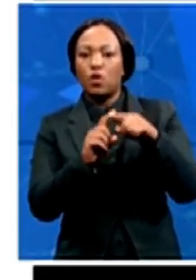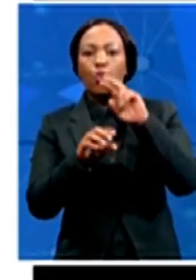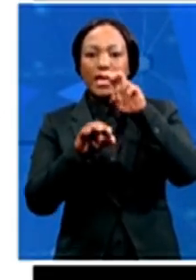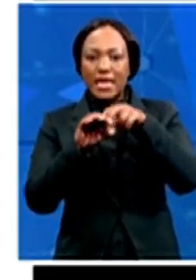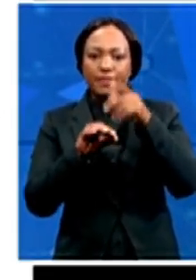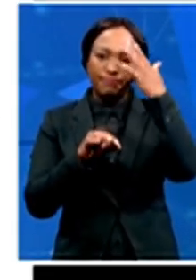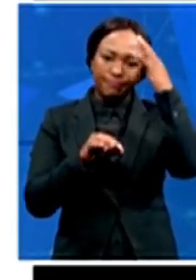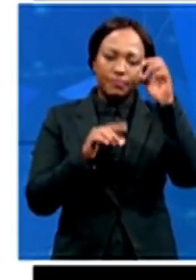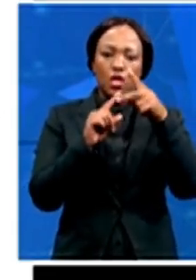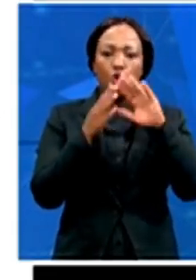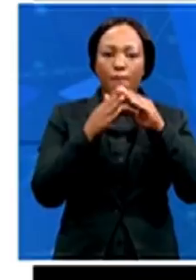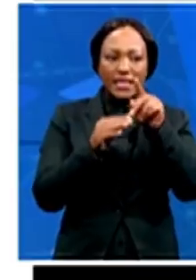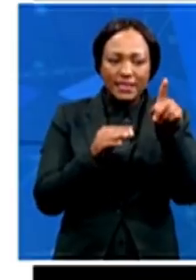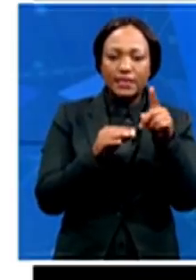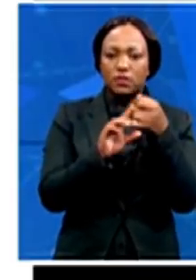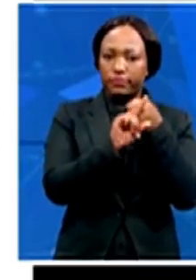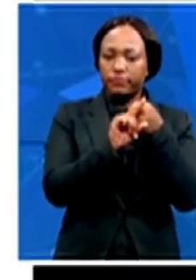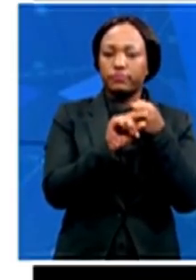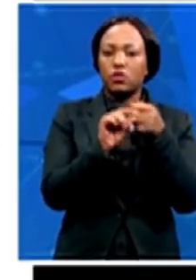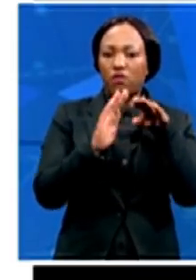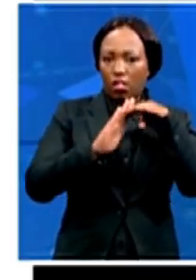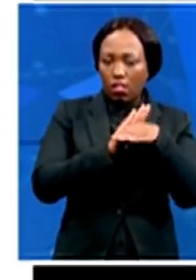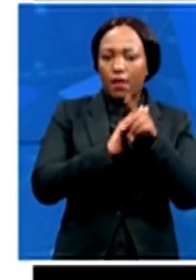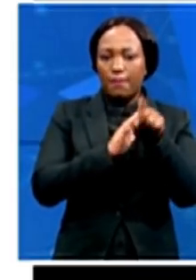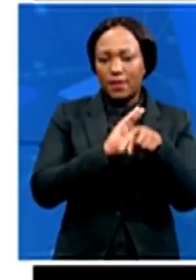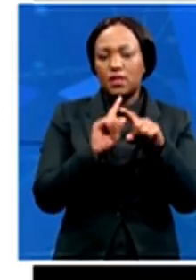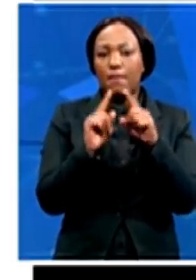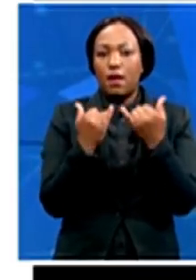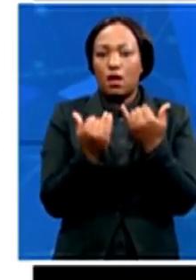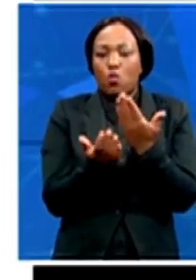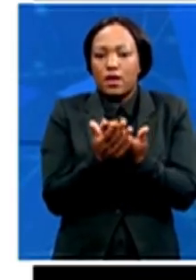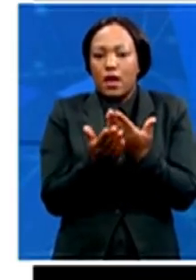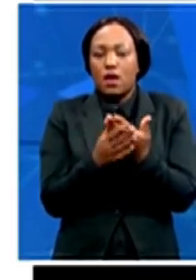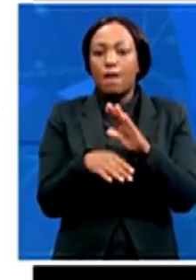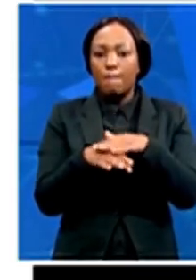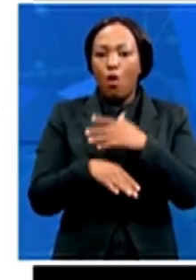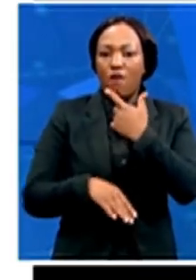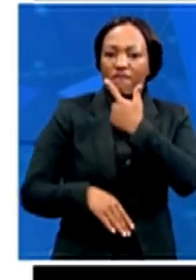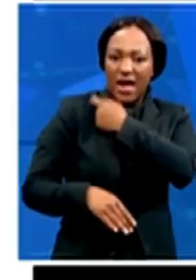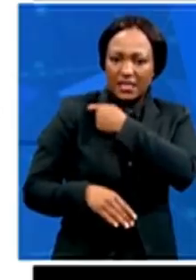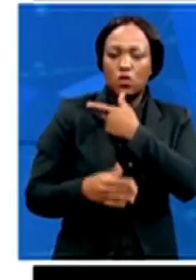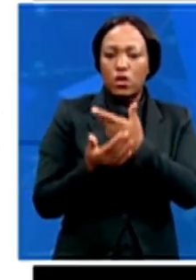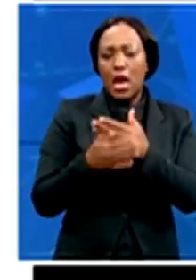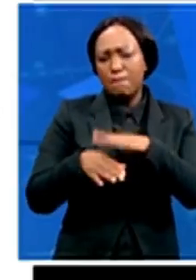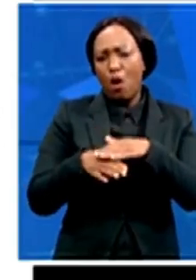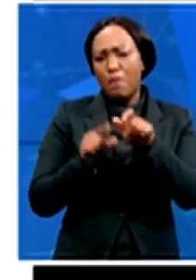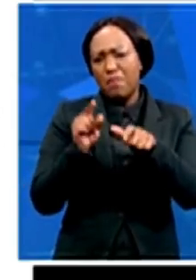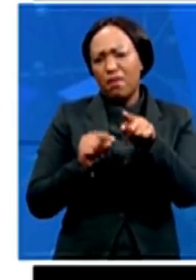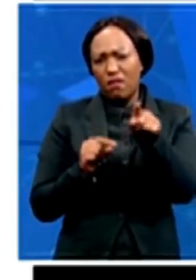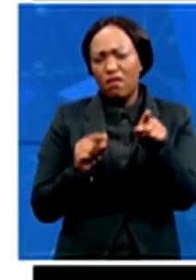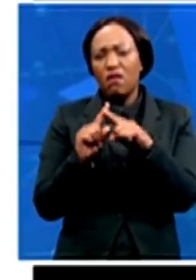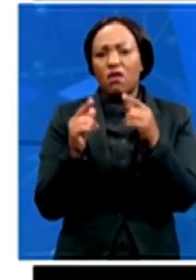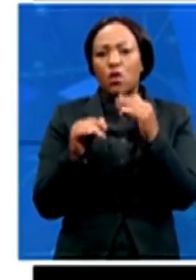vaccine capacity. We can now, when we get more vaccines, actually vaccinate more people. And we will now need to continue to mobilize and assist everyone